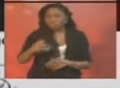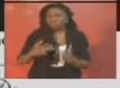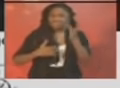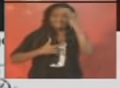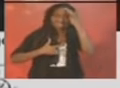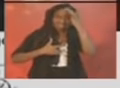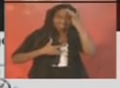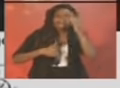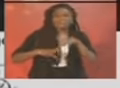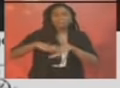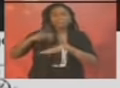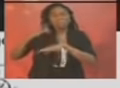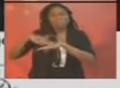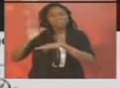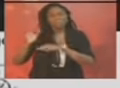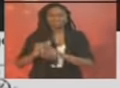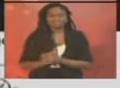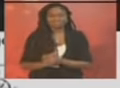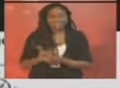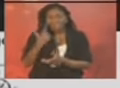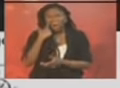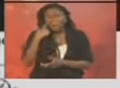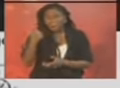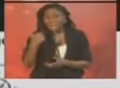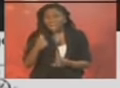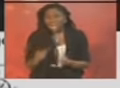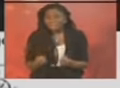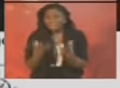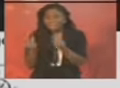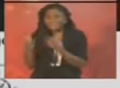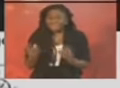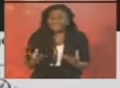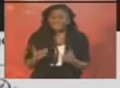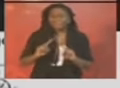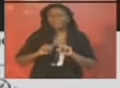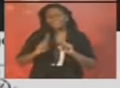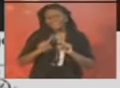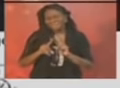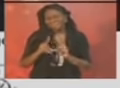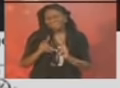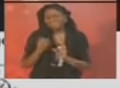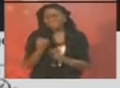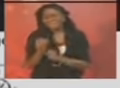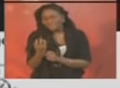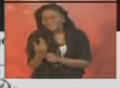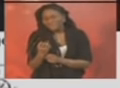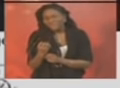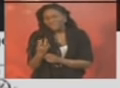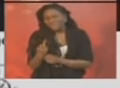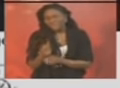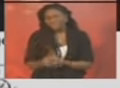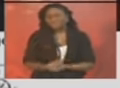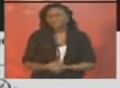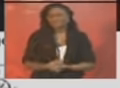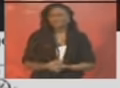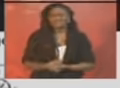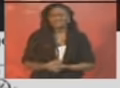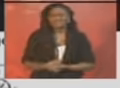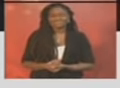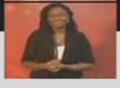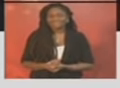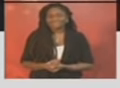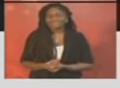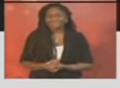are extremely small. They look larger than they are because we are shading in the entire communities. So we now go to next